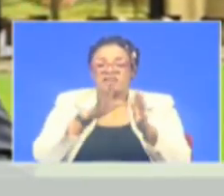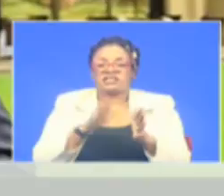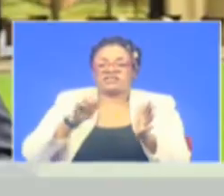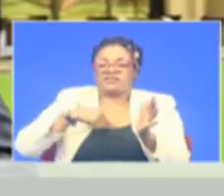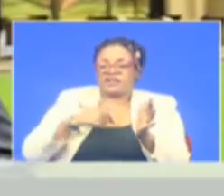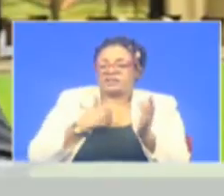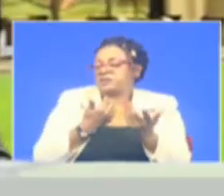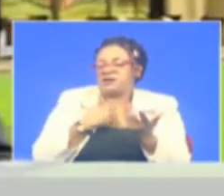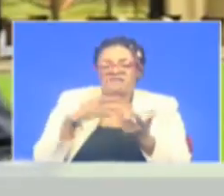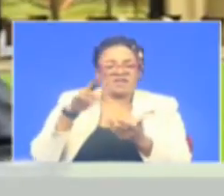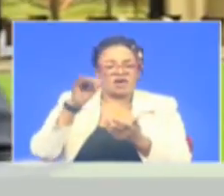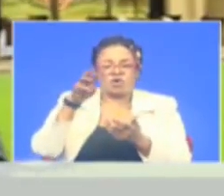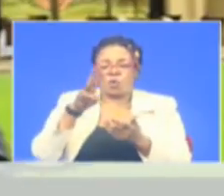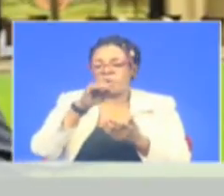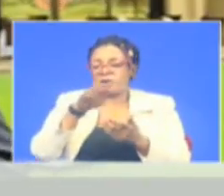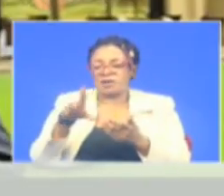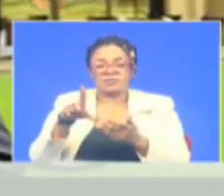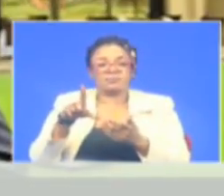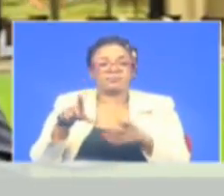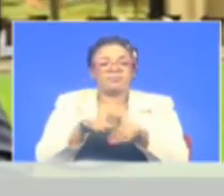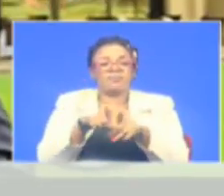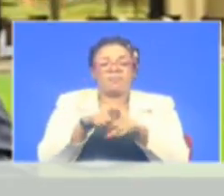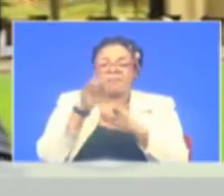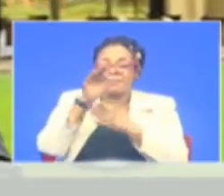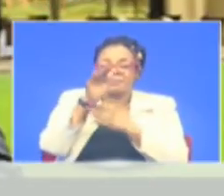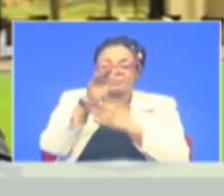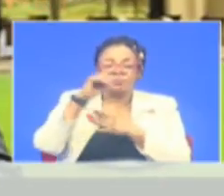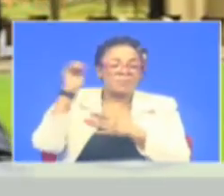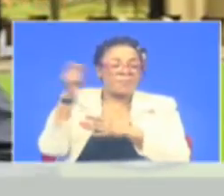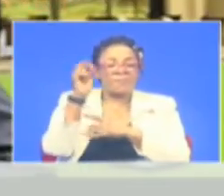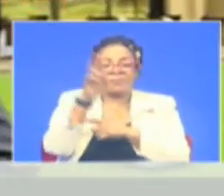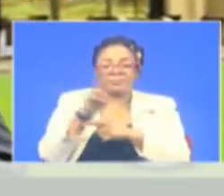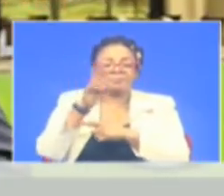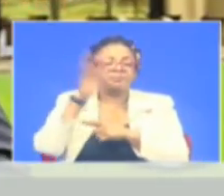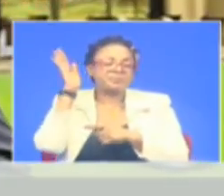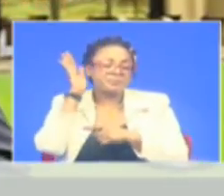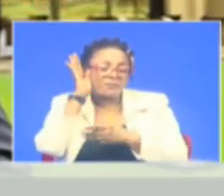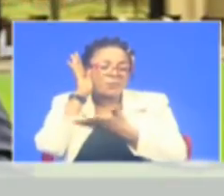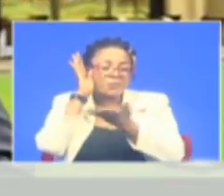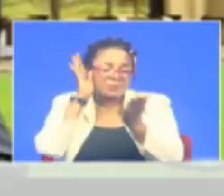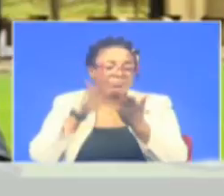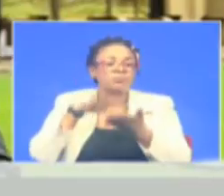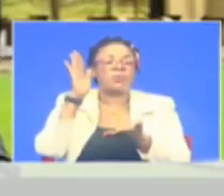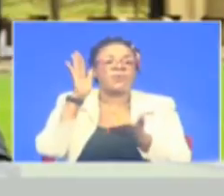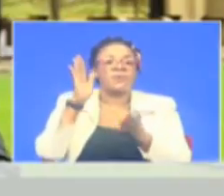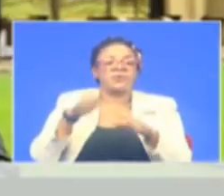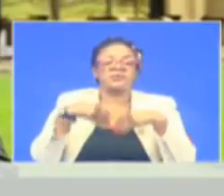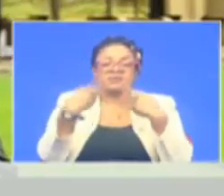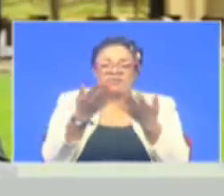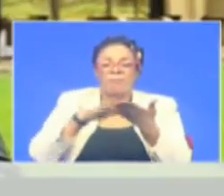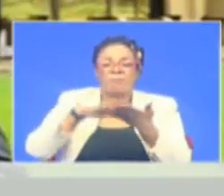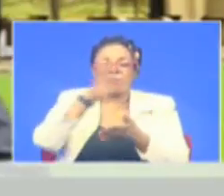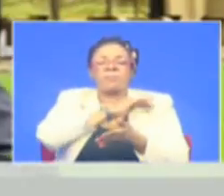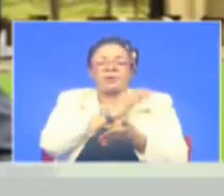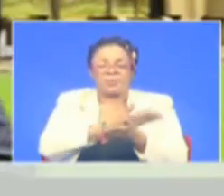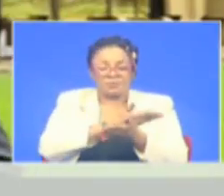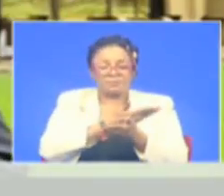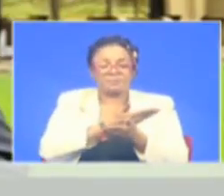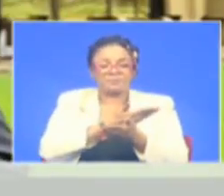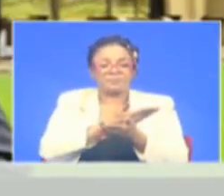this report, as they now call on President Uhuru Kenyatta to listen to them a bit more and give them more powers in the